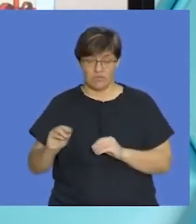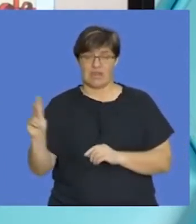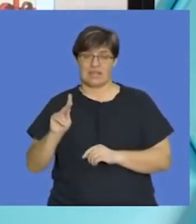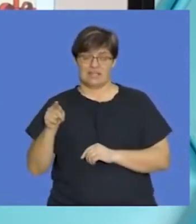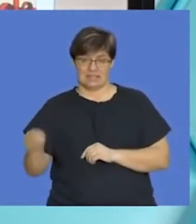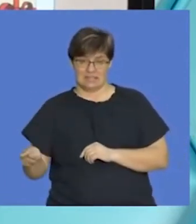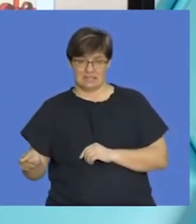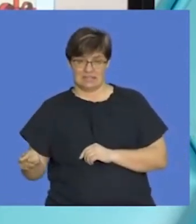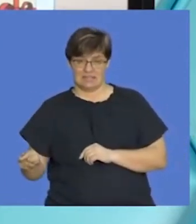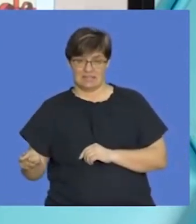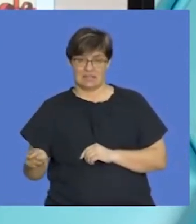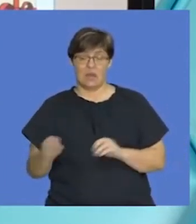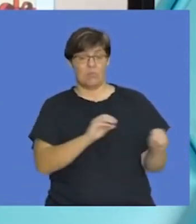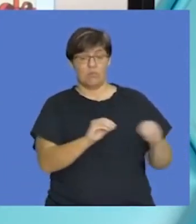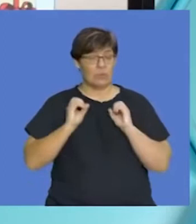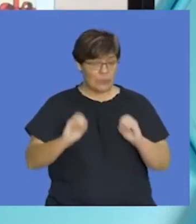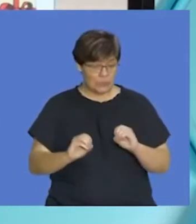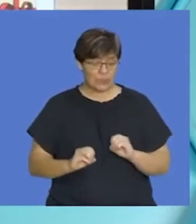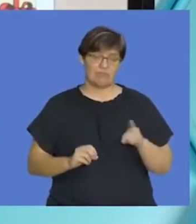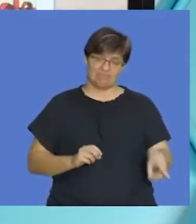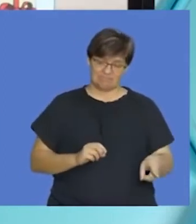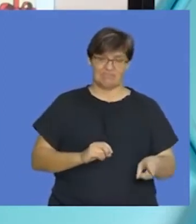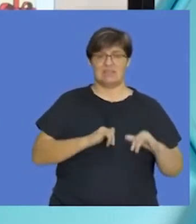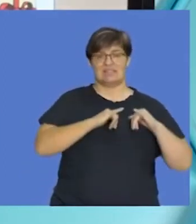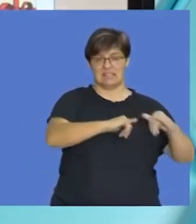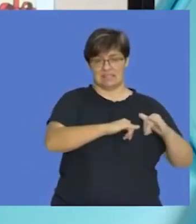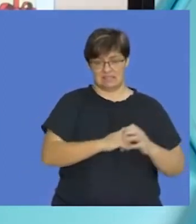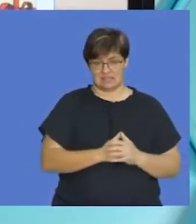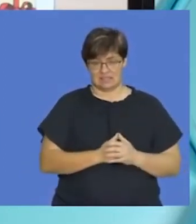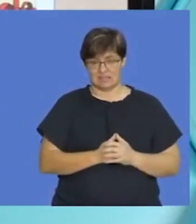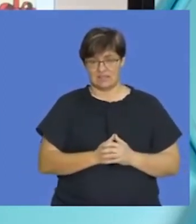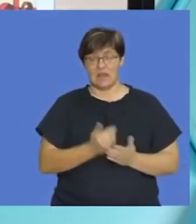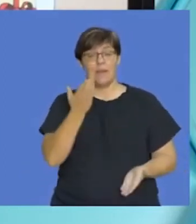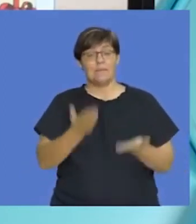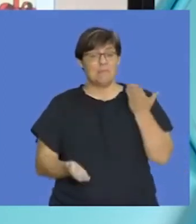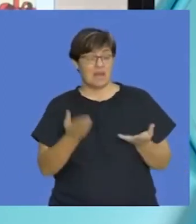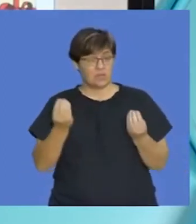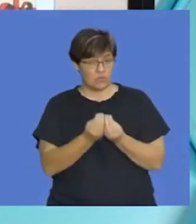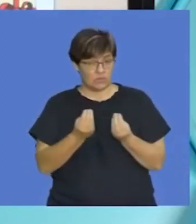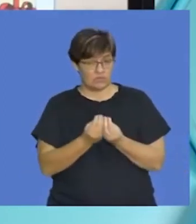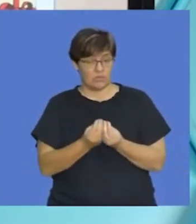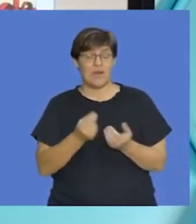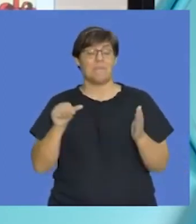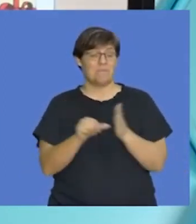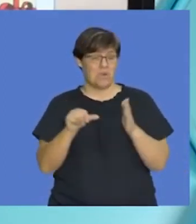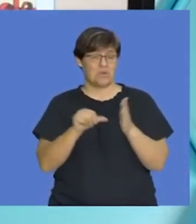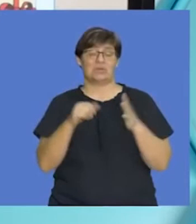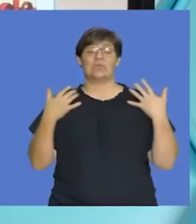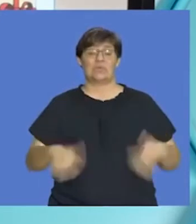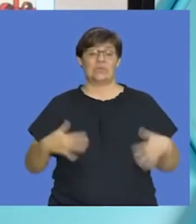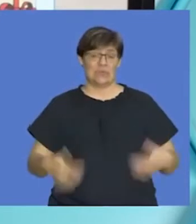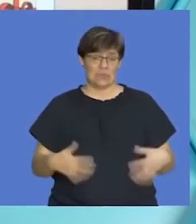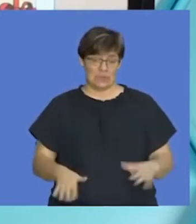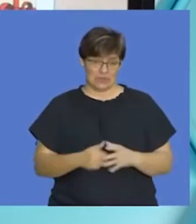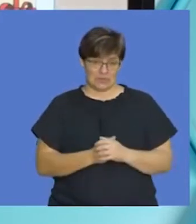movement, kinetic friction. No movement, static friction. The mass of the object was very